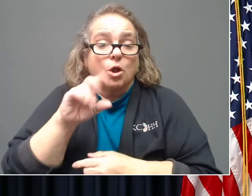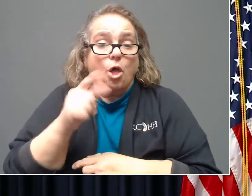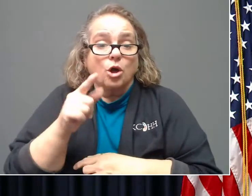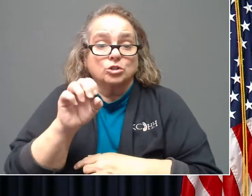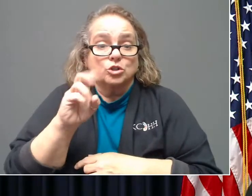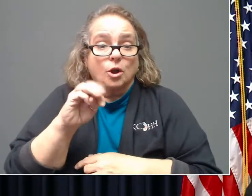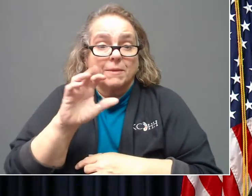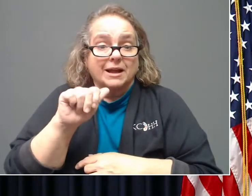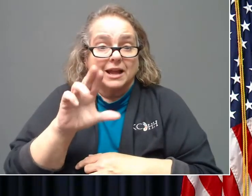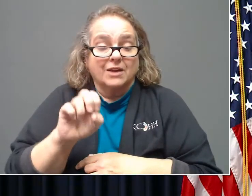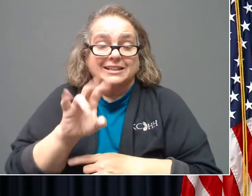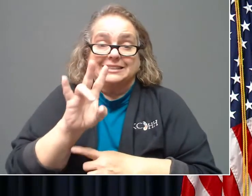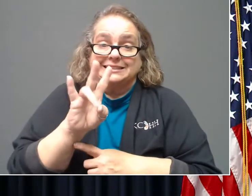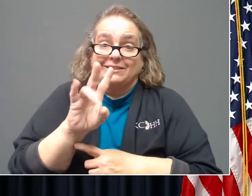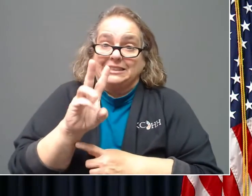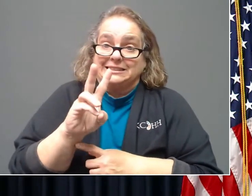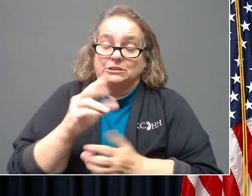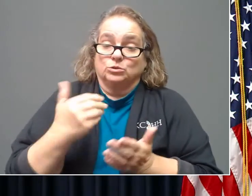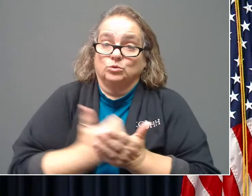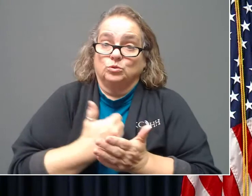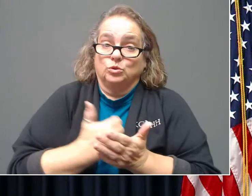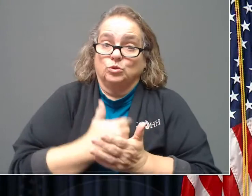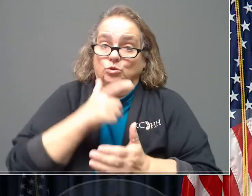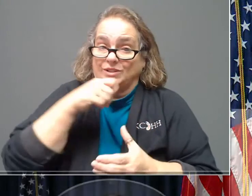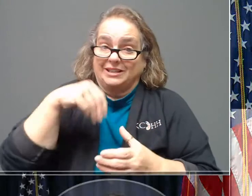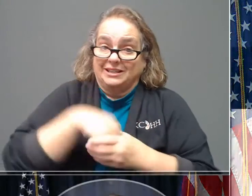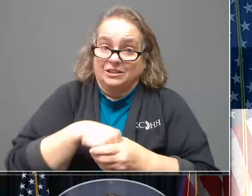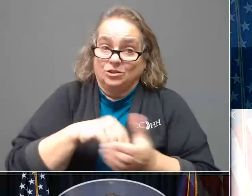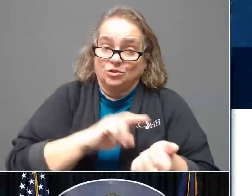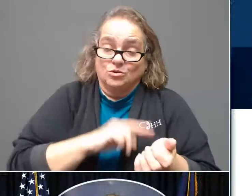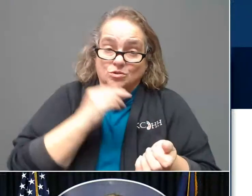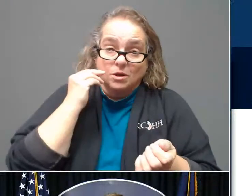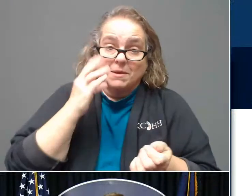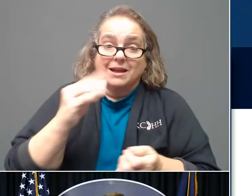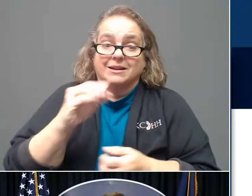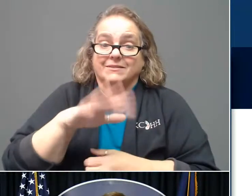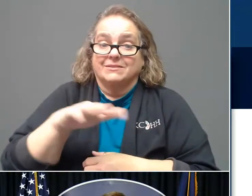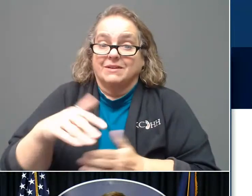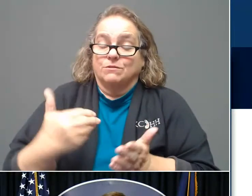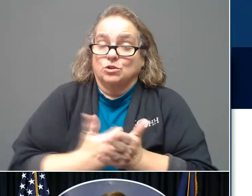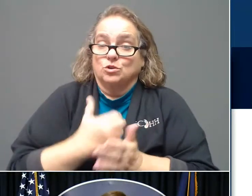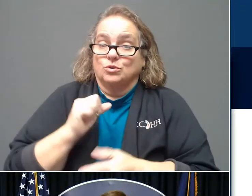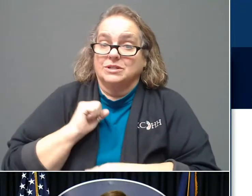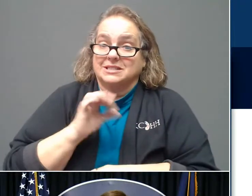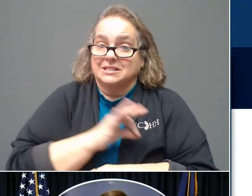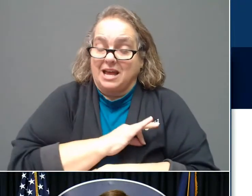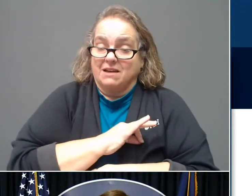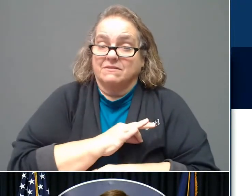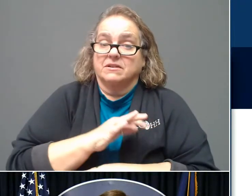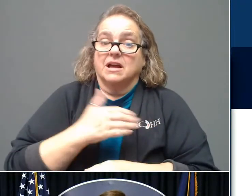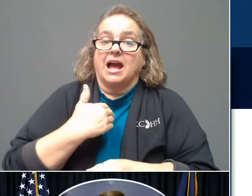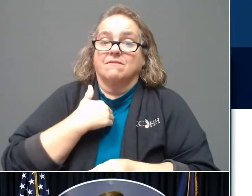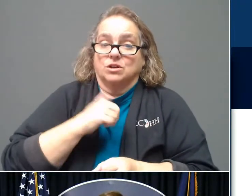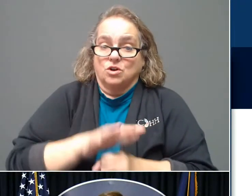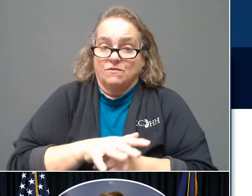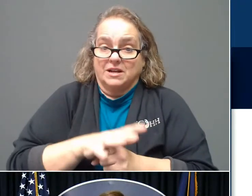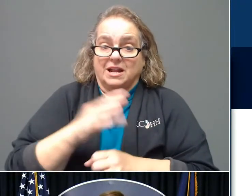76 new residents, 55 new staff, 24 new deaths.